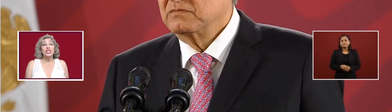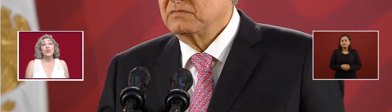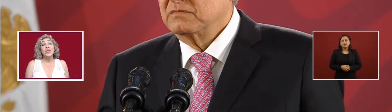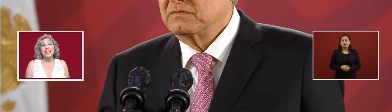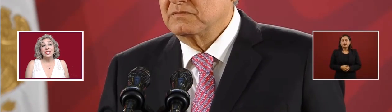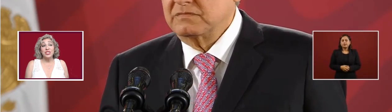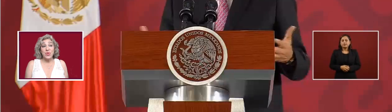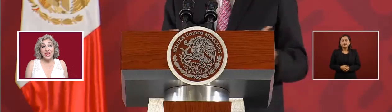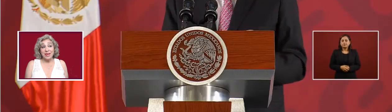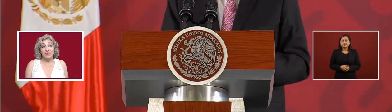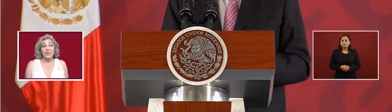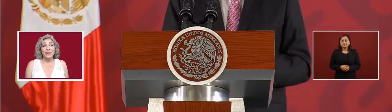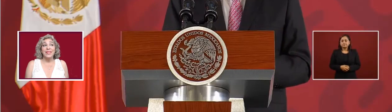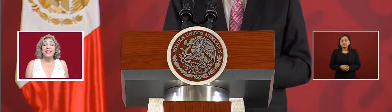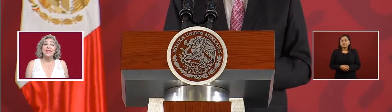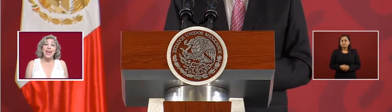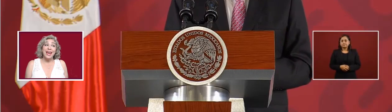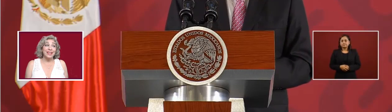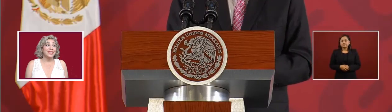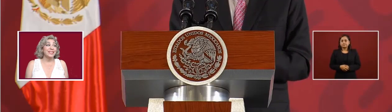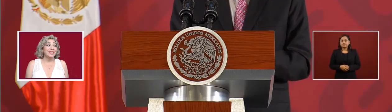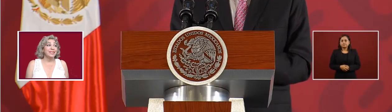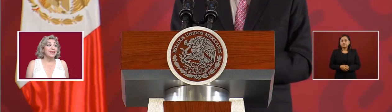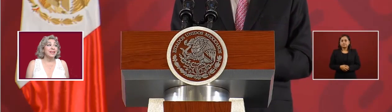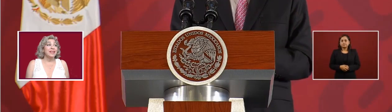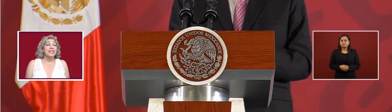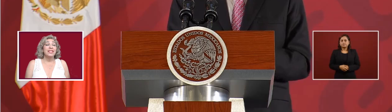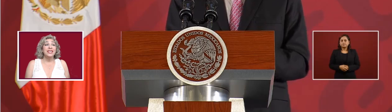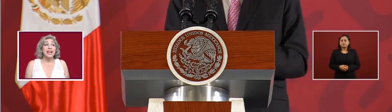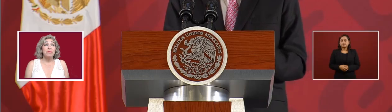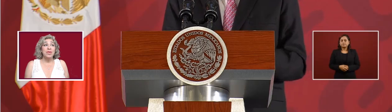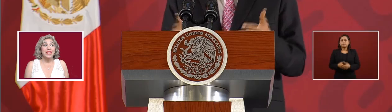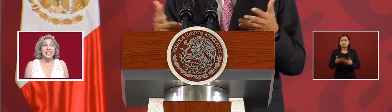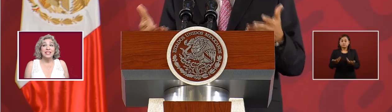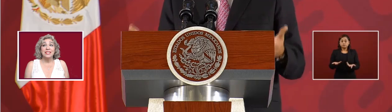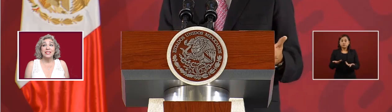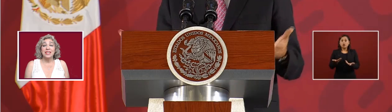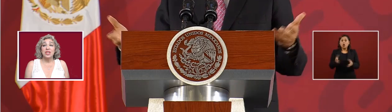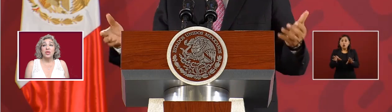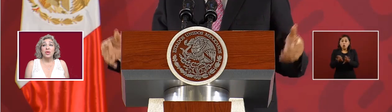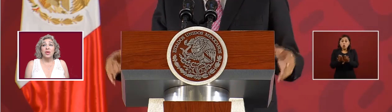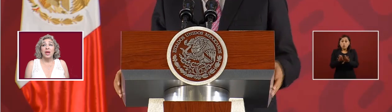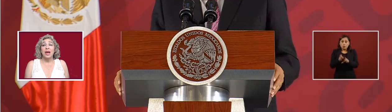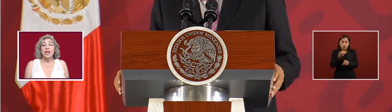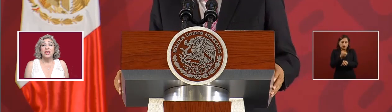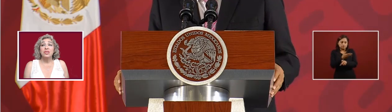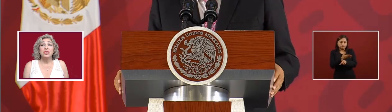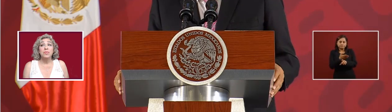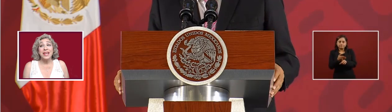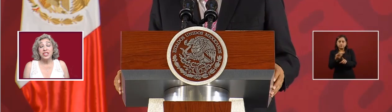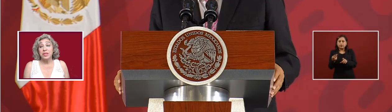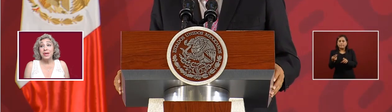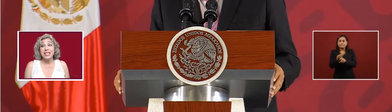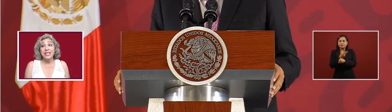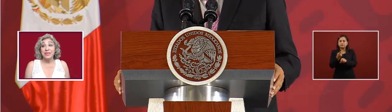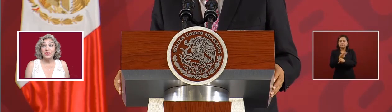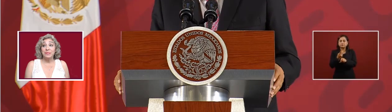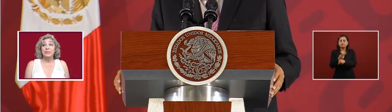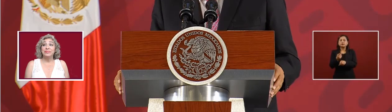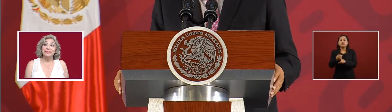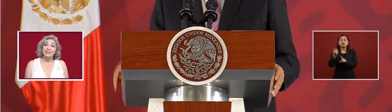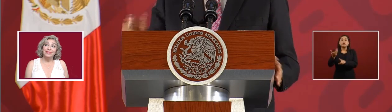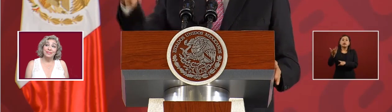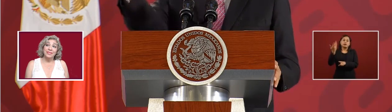to the extreme, that, the deputies, used to manage the budget.